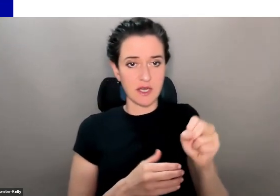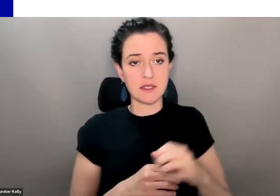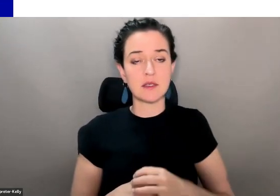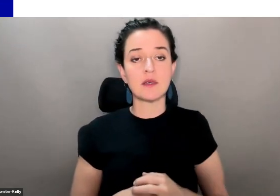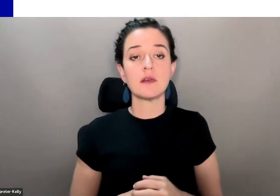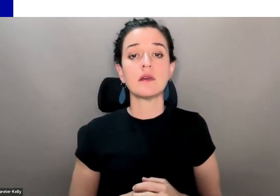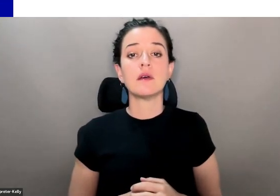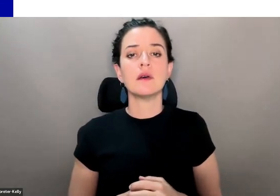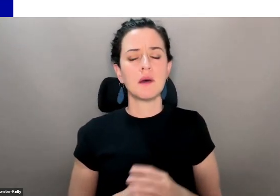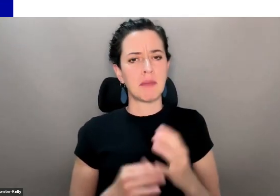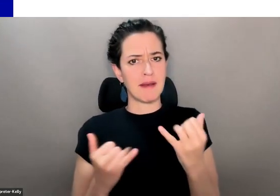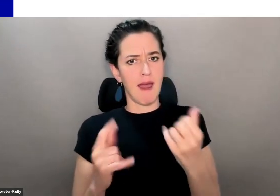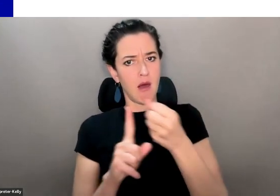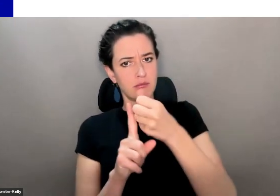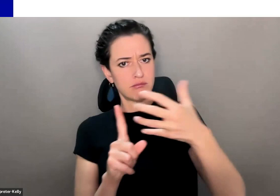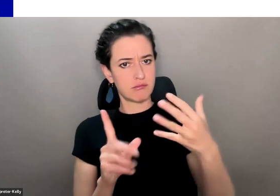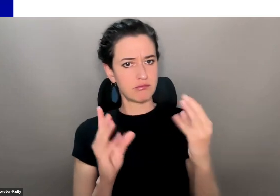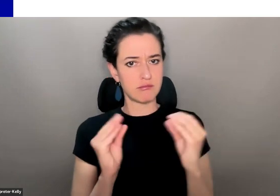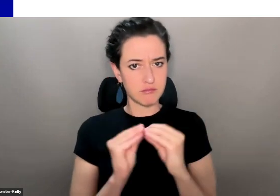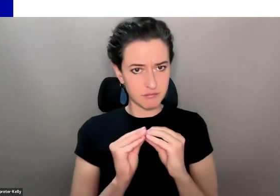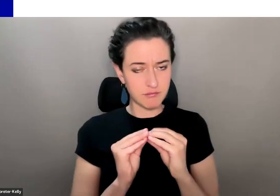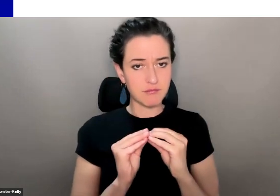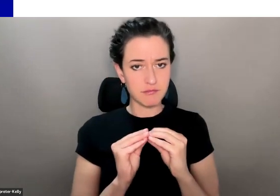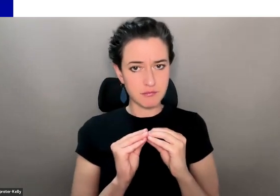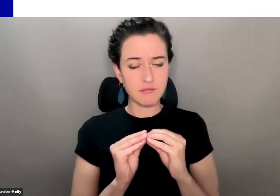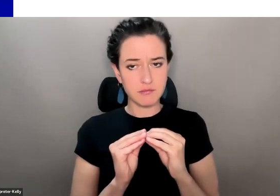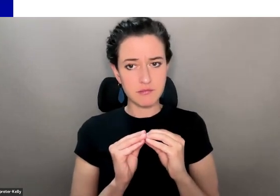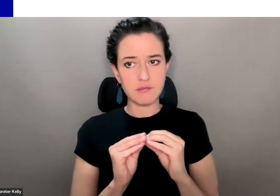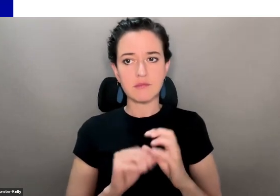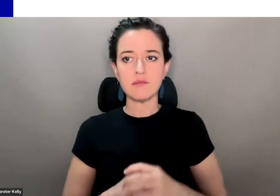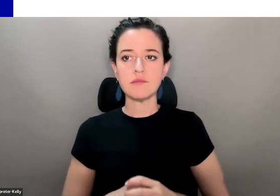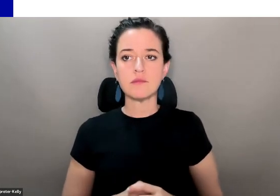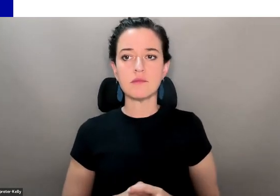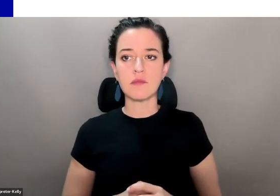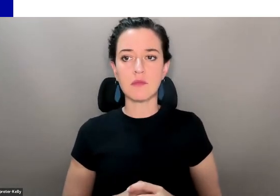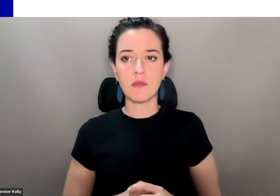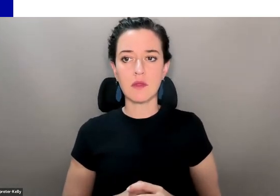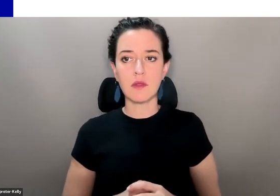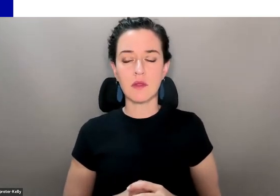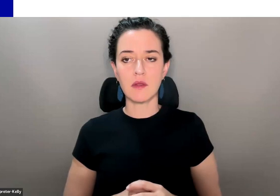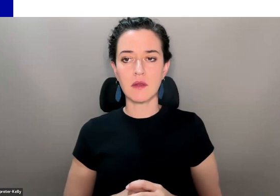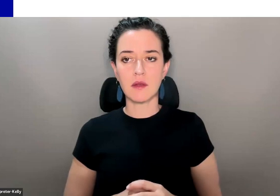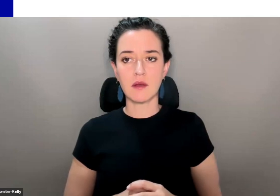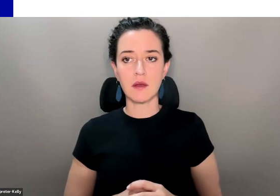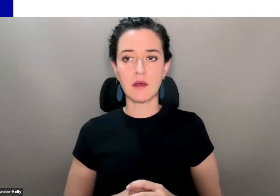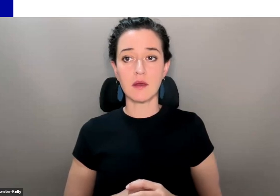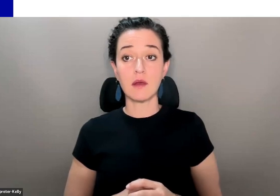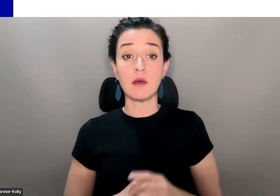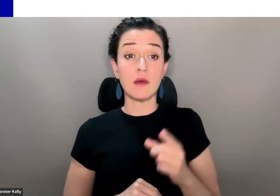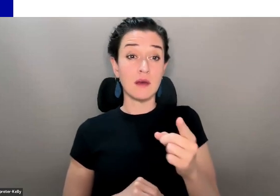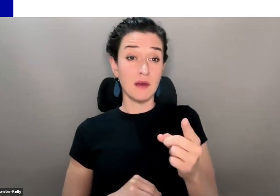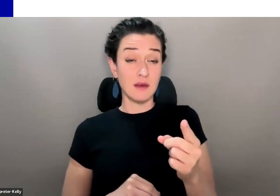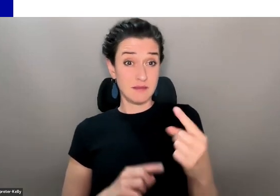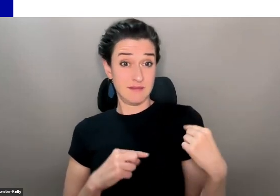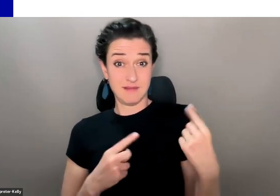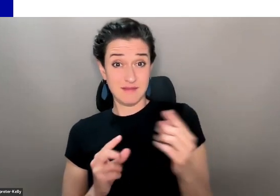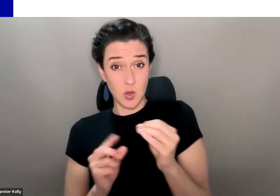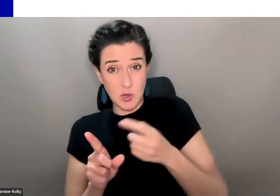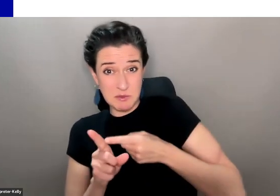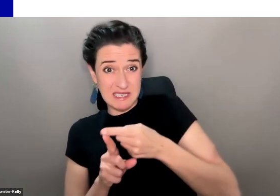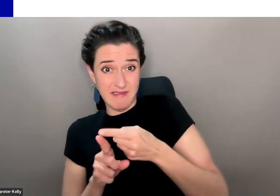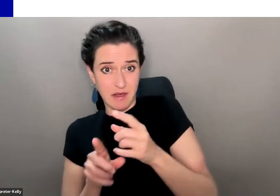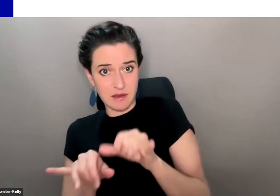has been left without a specific standard. And why is that a problem? Well,